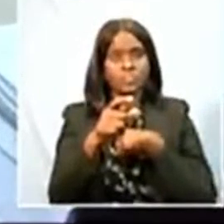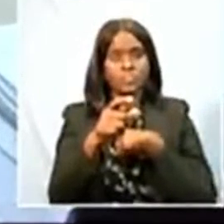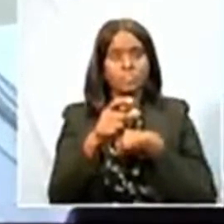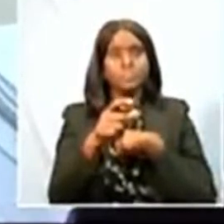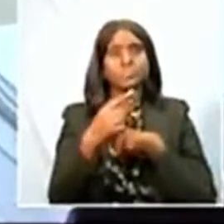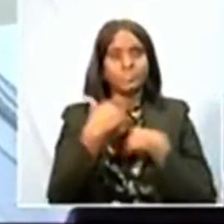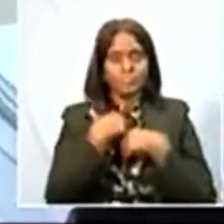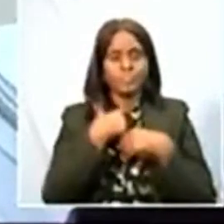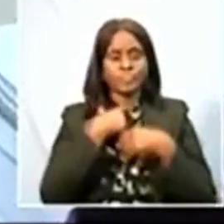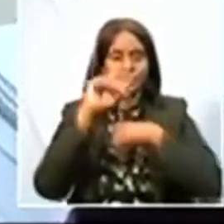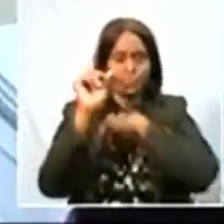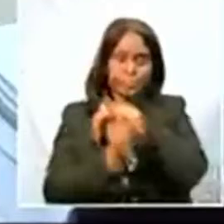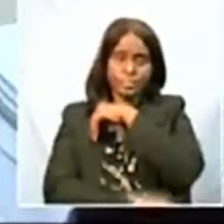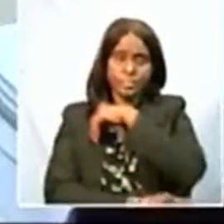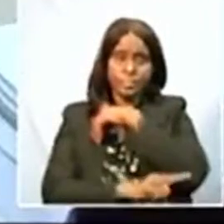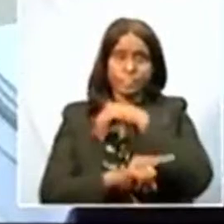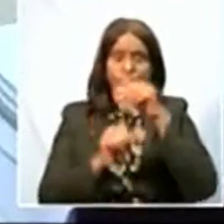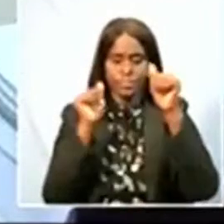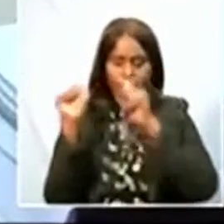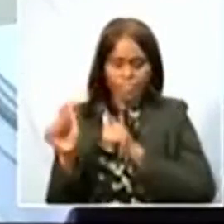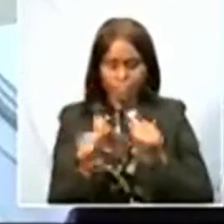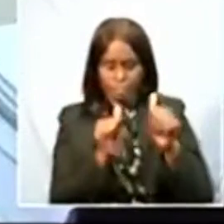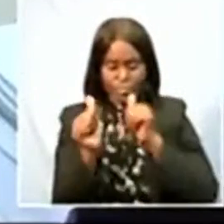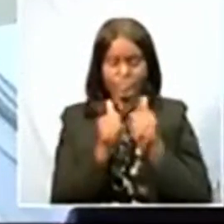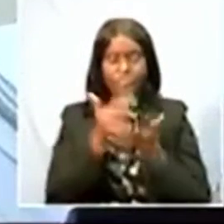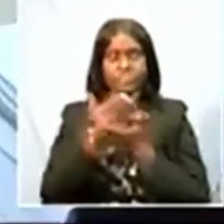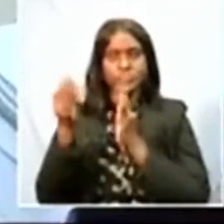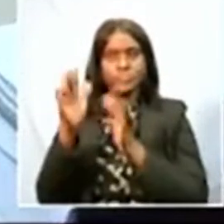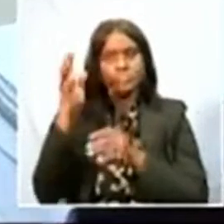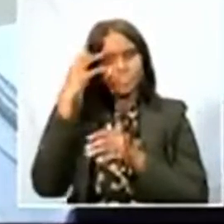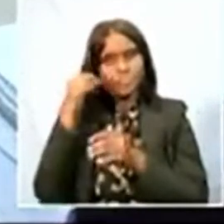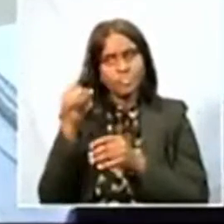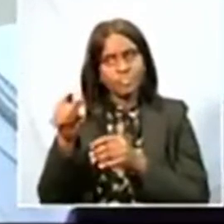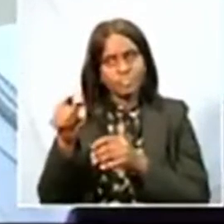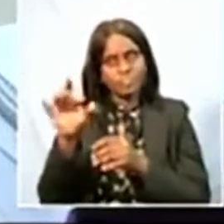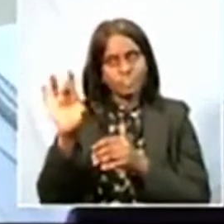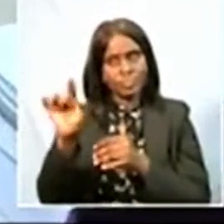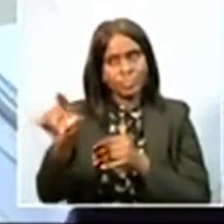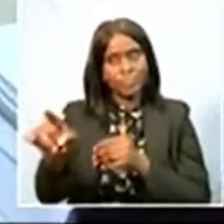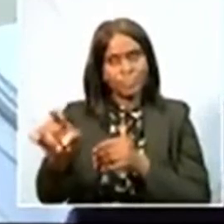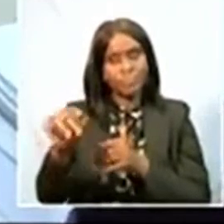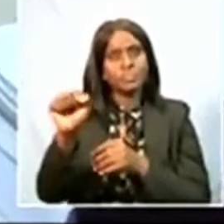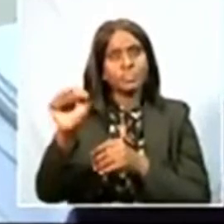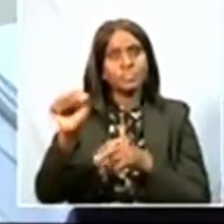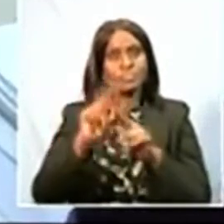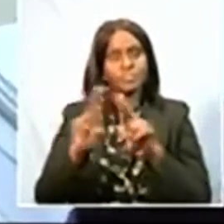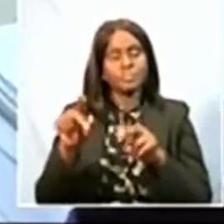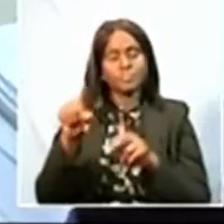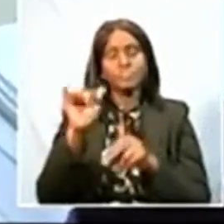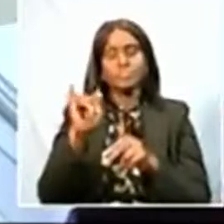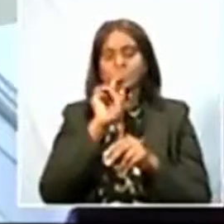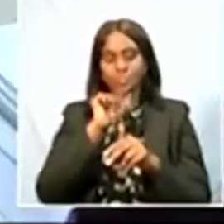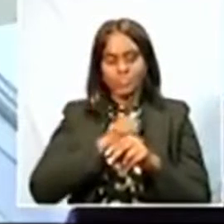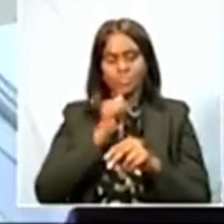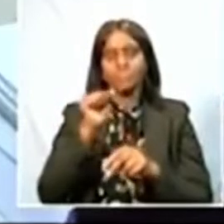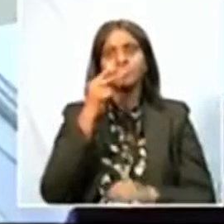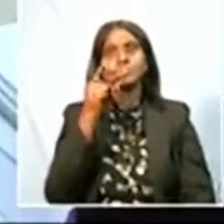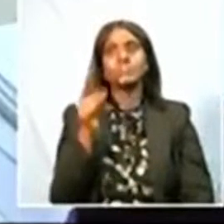had taken disciplinary action against a procurement officer. Is he the one? Yes, Chair, he's the one. Yeah, we can